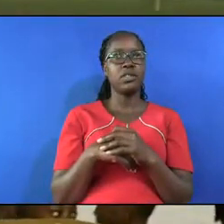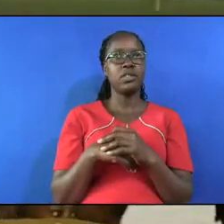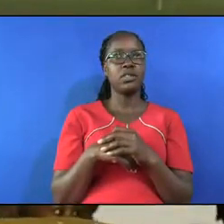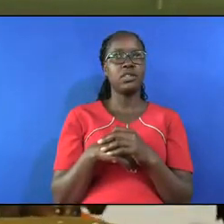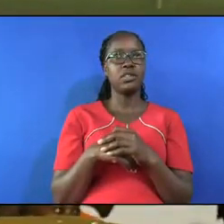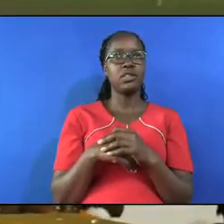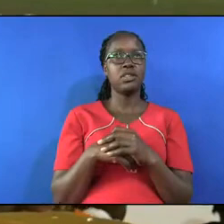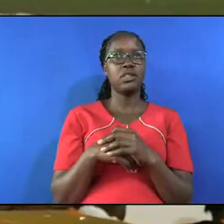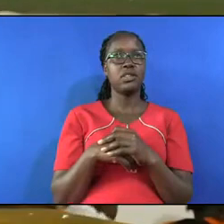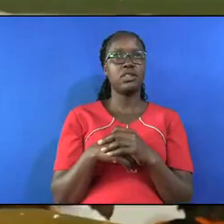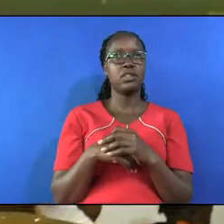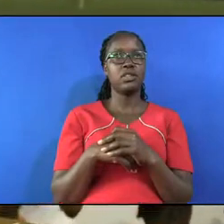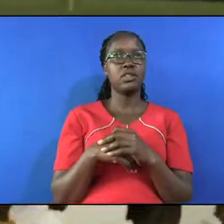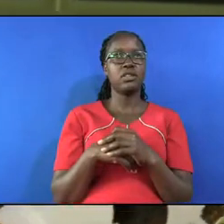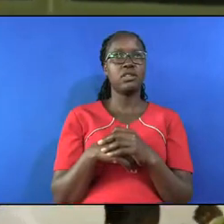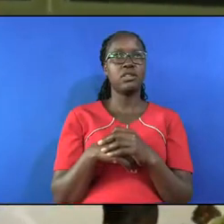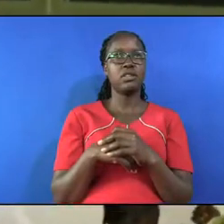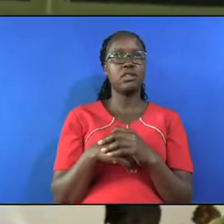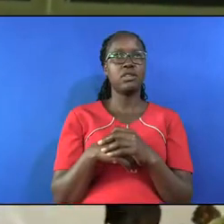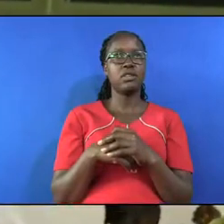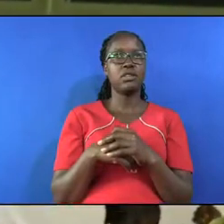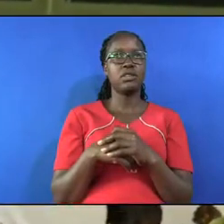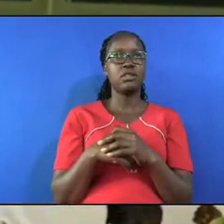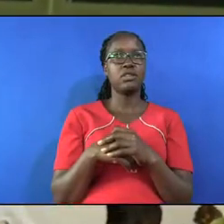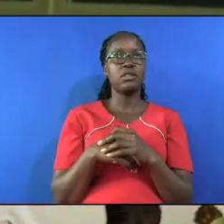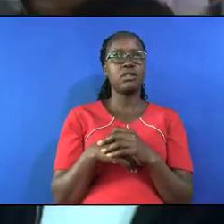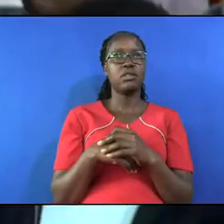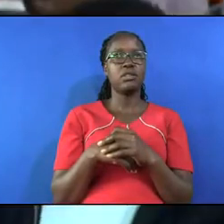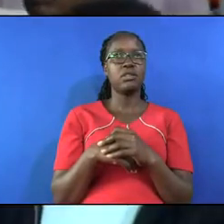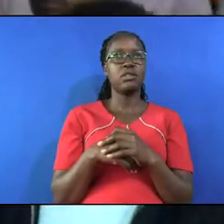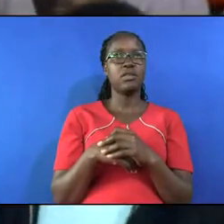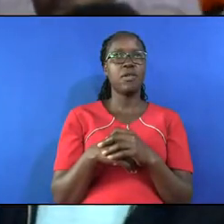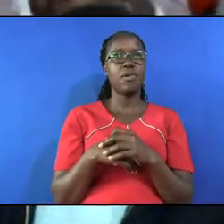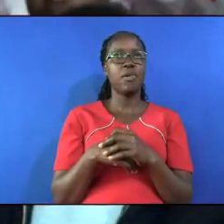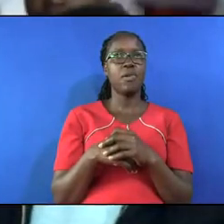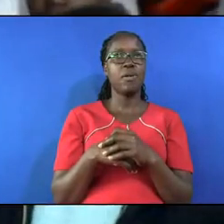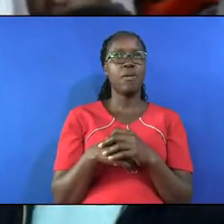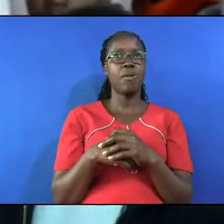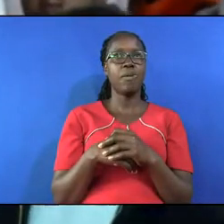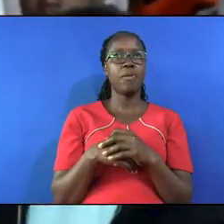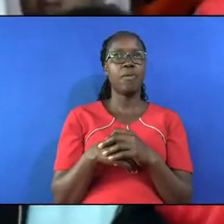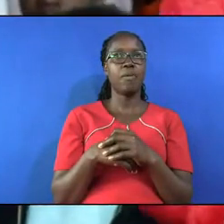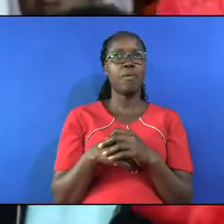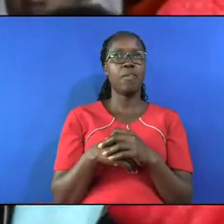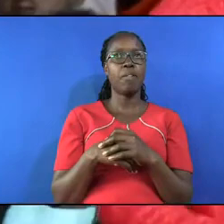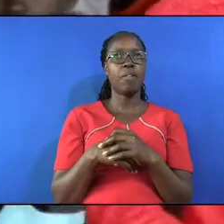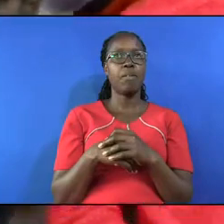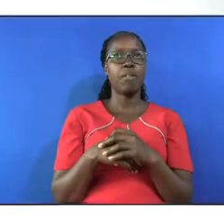Psalm chapter 8, verse 2.